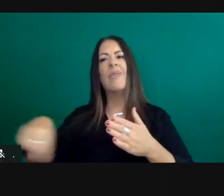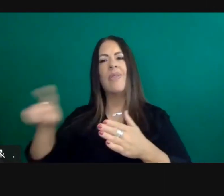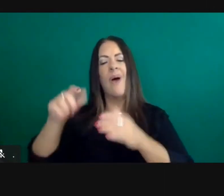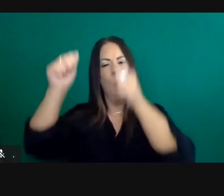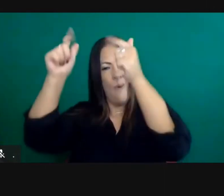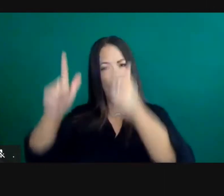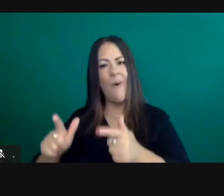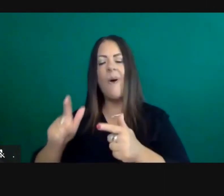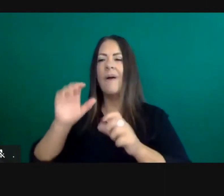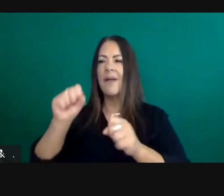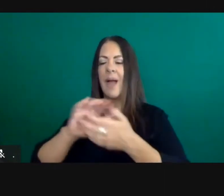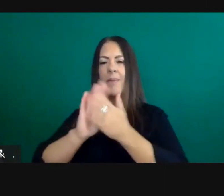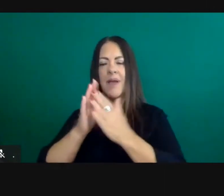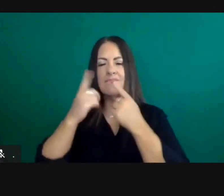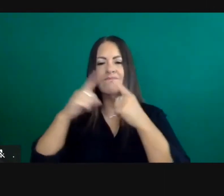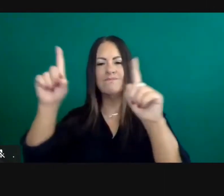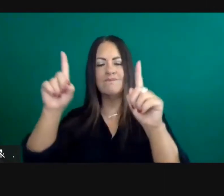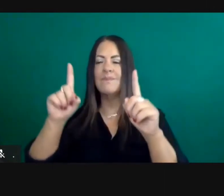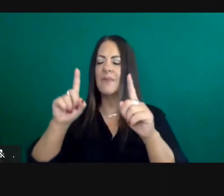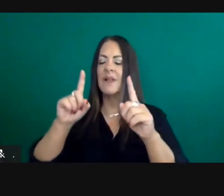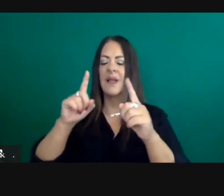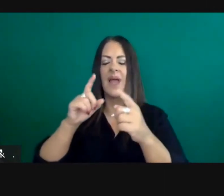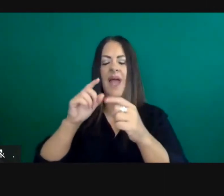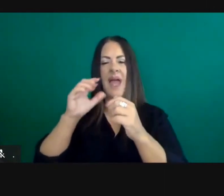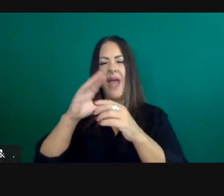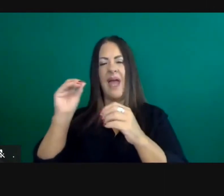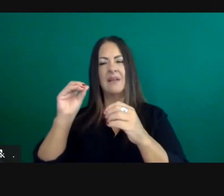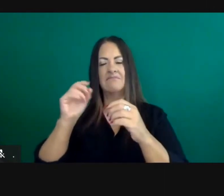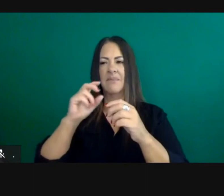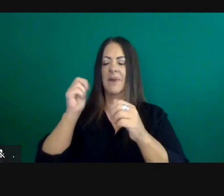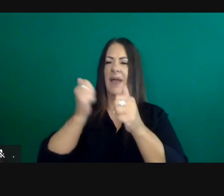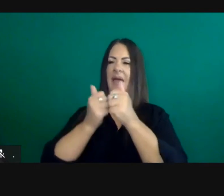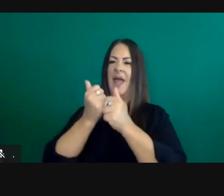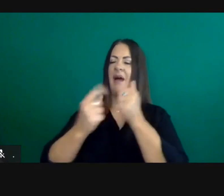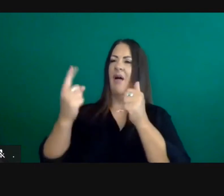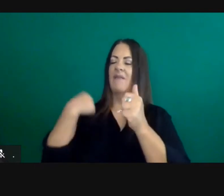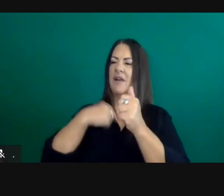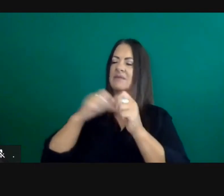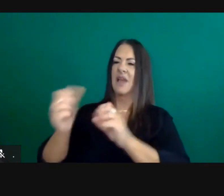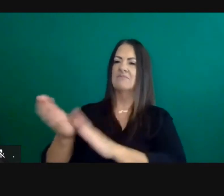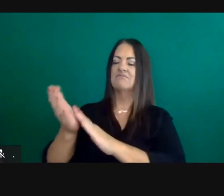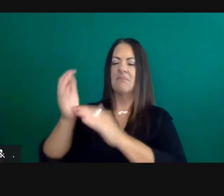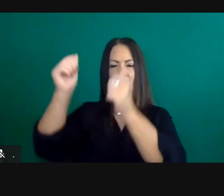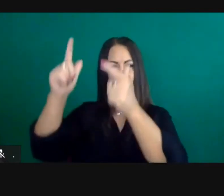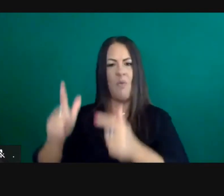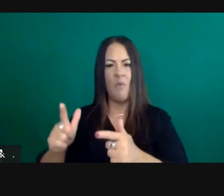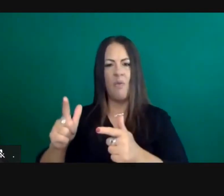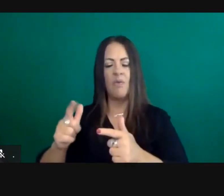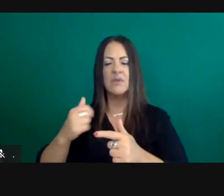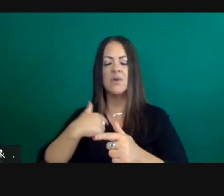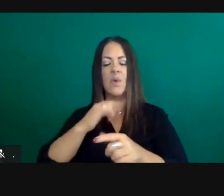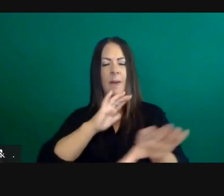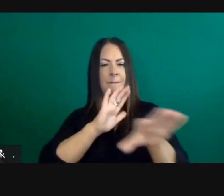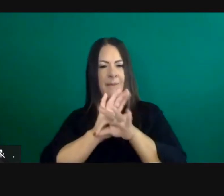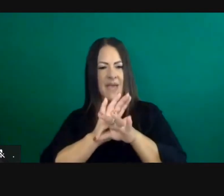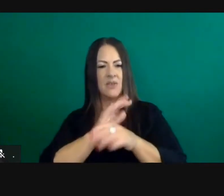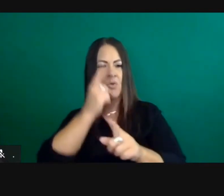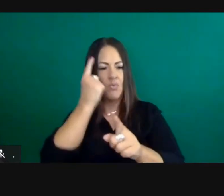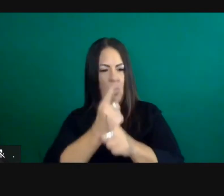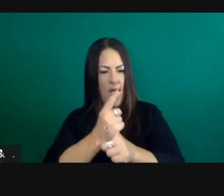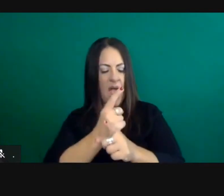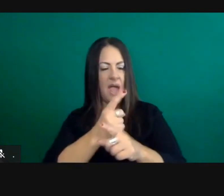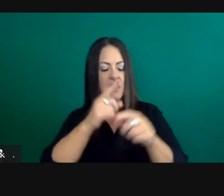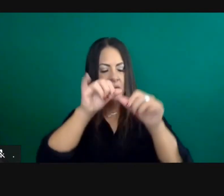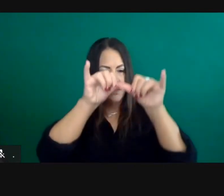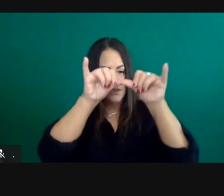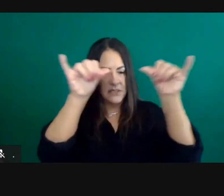this regard and help support them to move it forward. We will pick a metric that by focusing on not